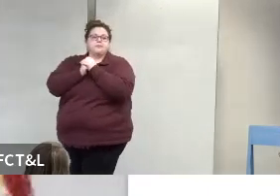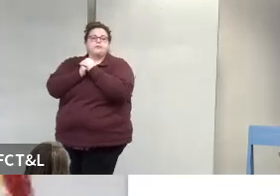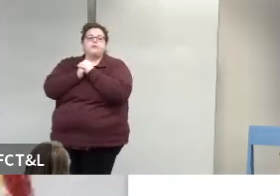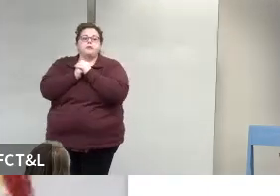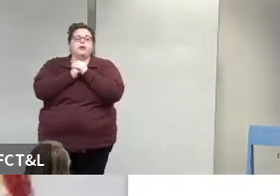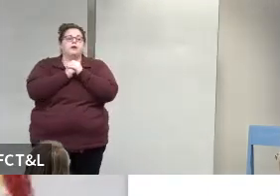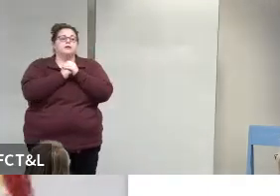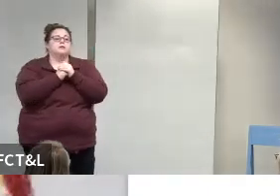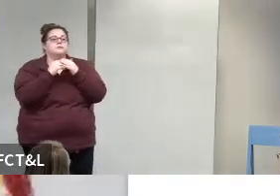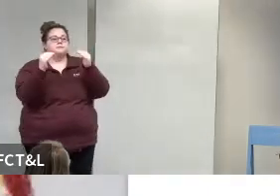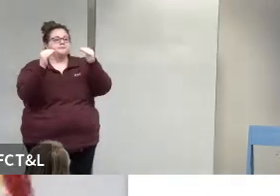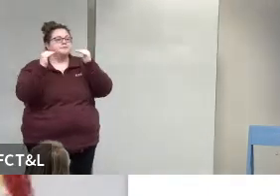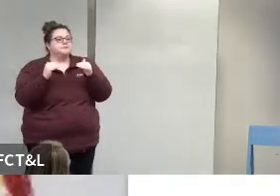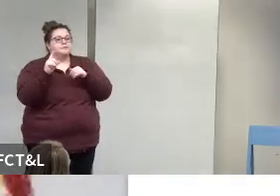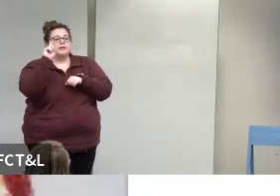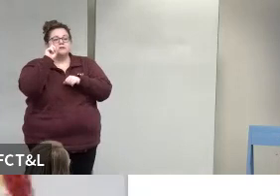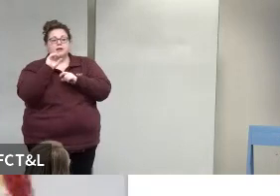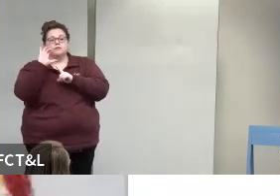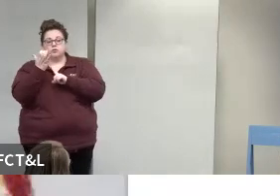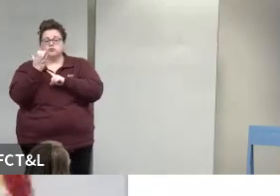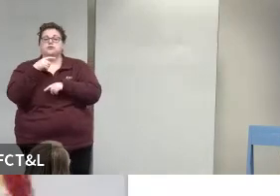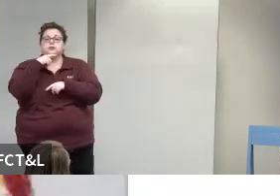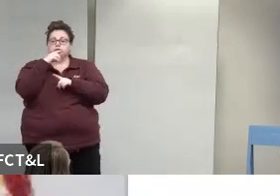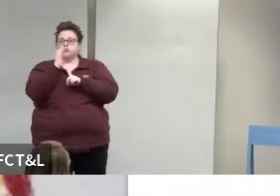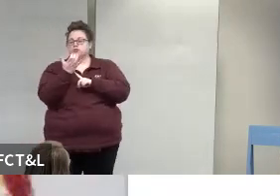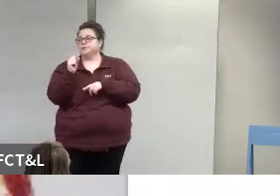with those types of things in the community at large.